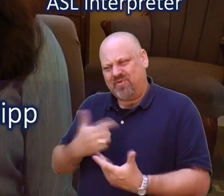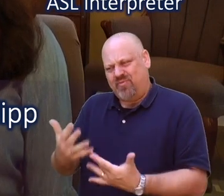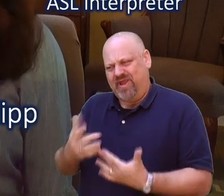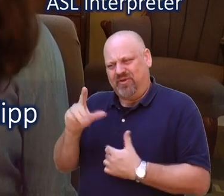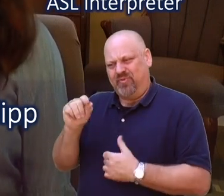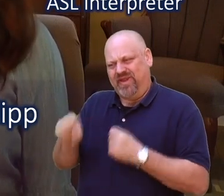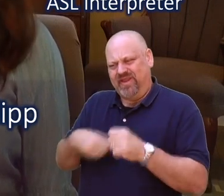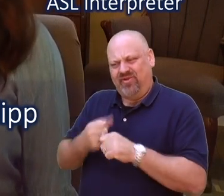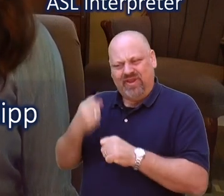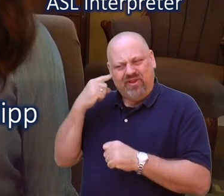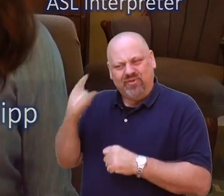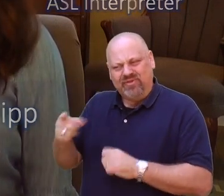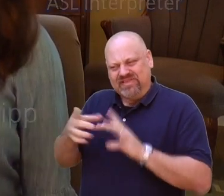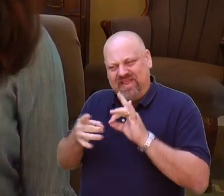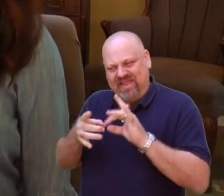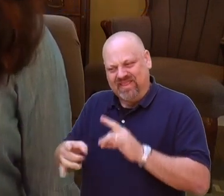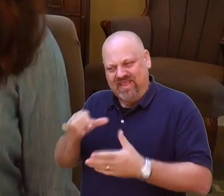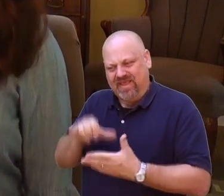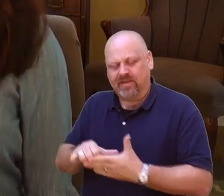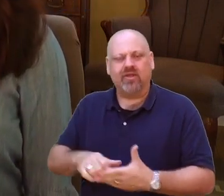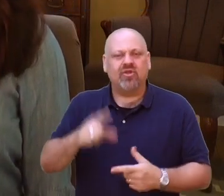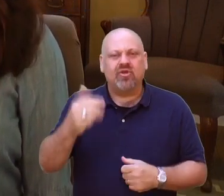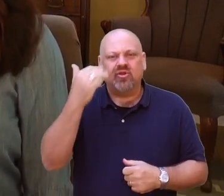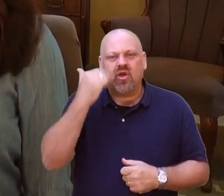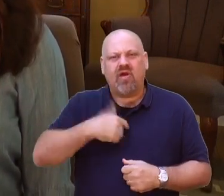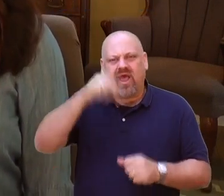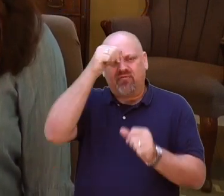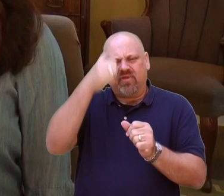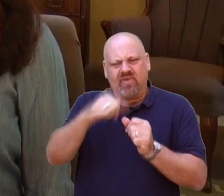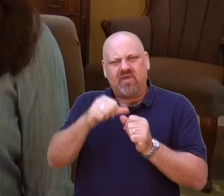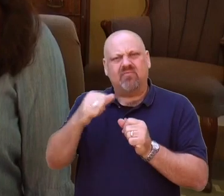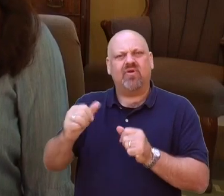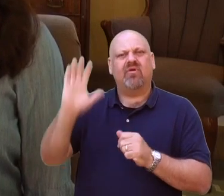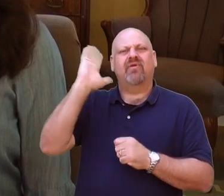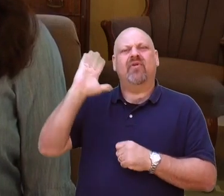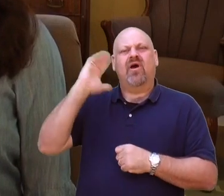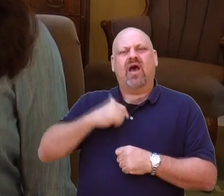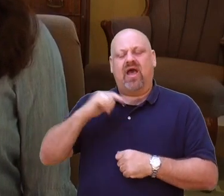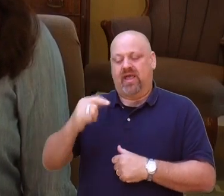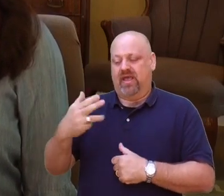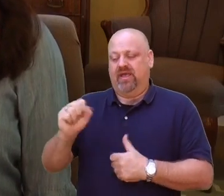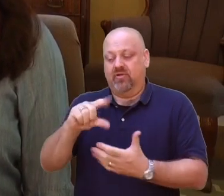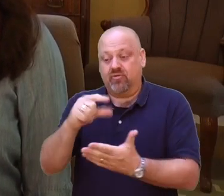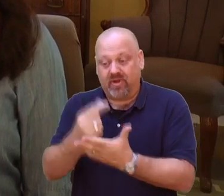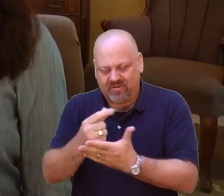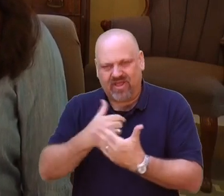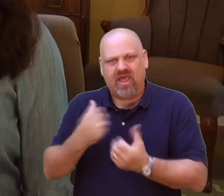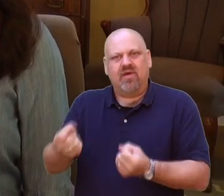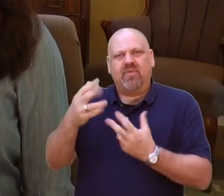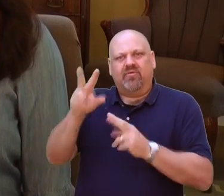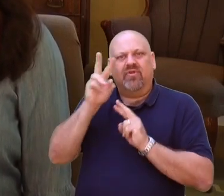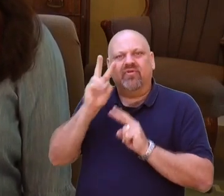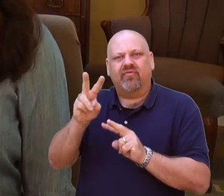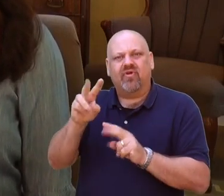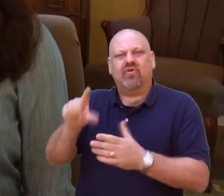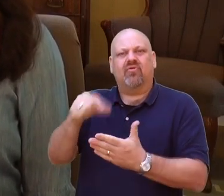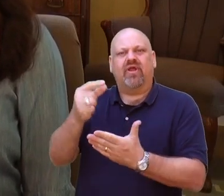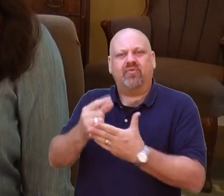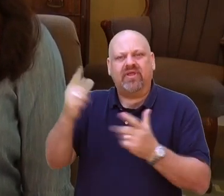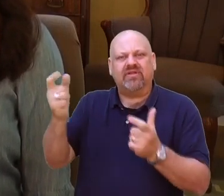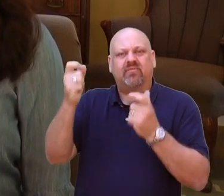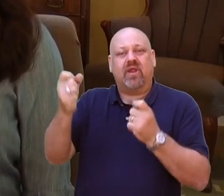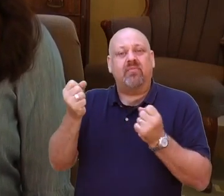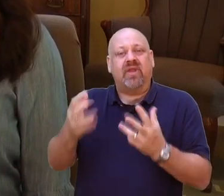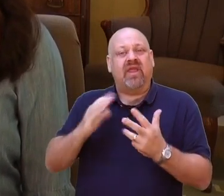20 years to hear you say that. You know, I remember when I graduated high school, how much we looked forward to that graduation